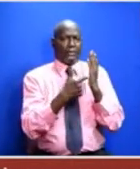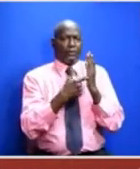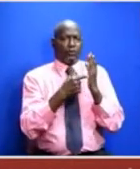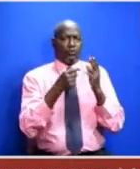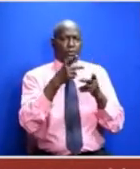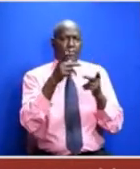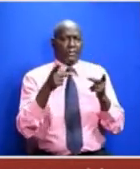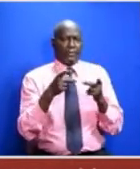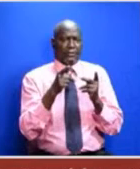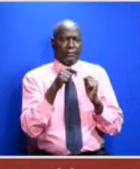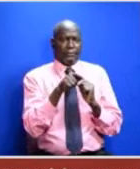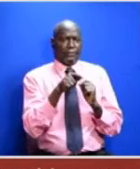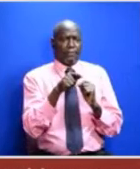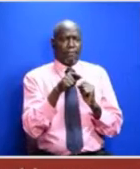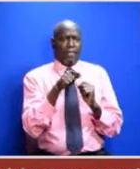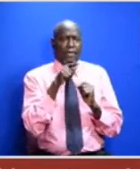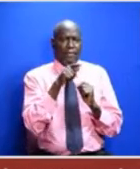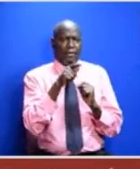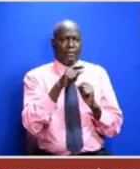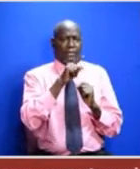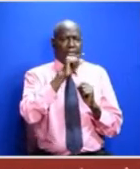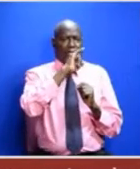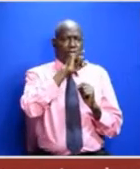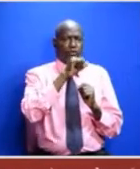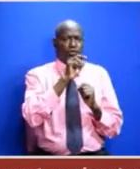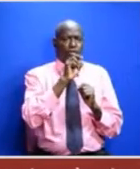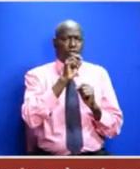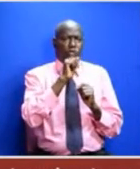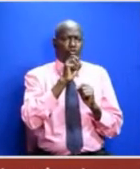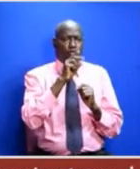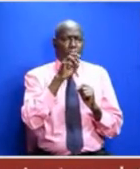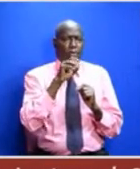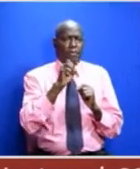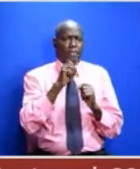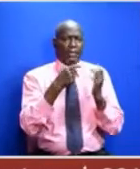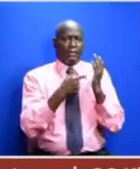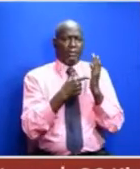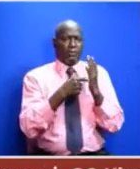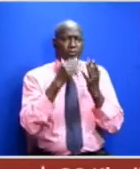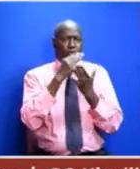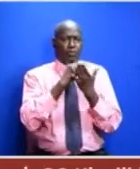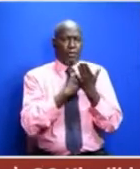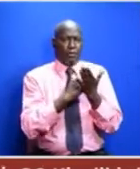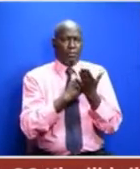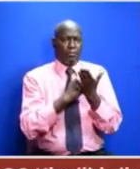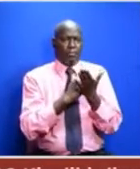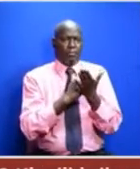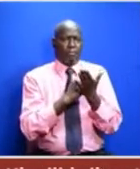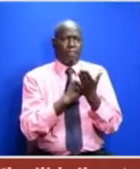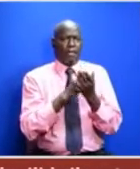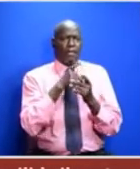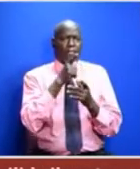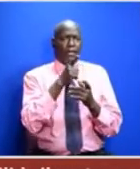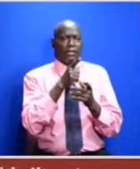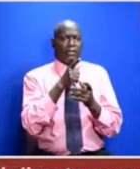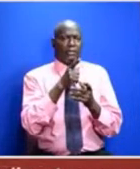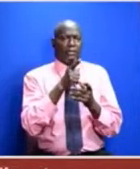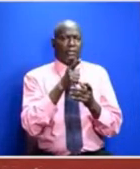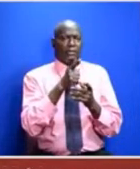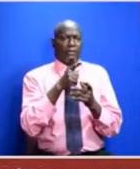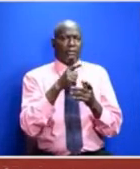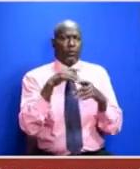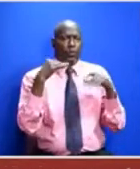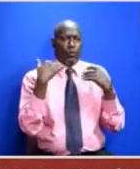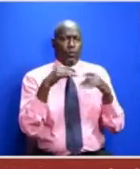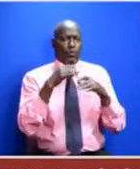space. This Jitume digital program, good people, is a game changer because it